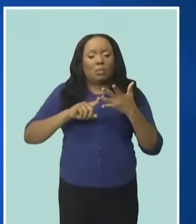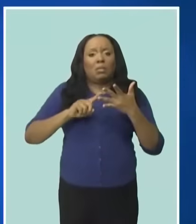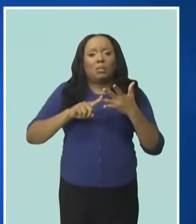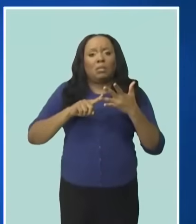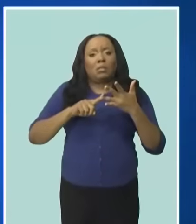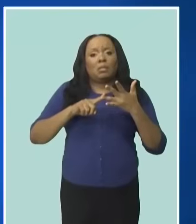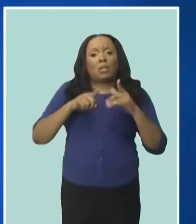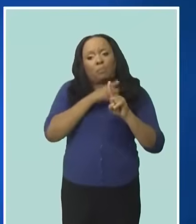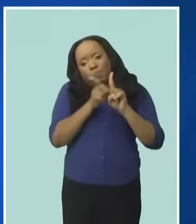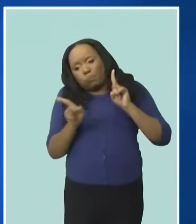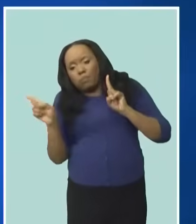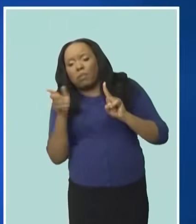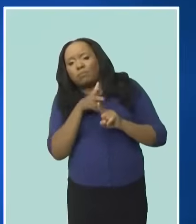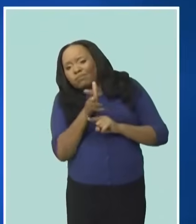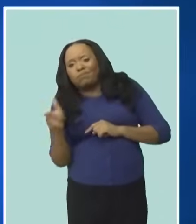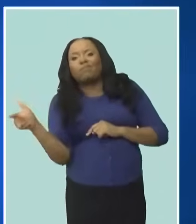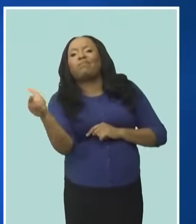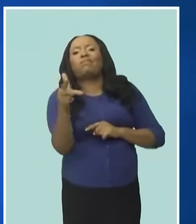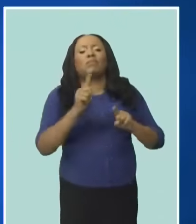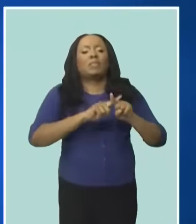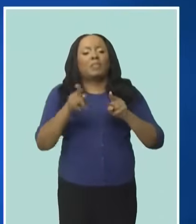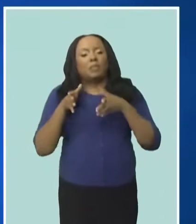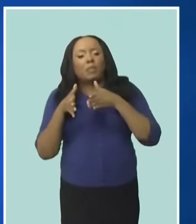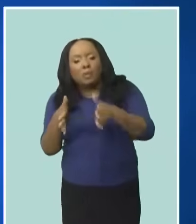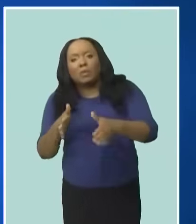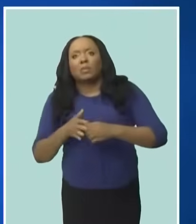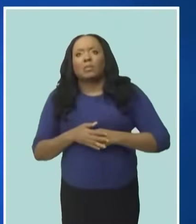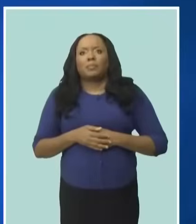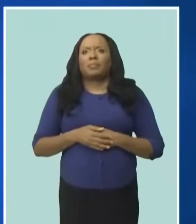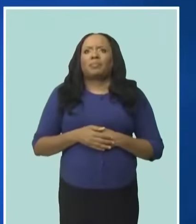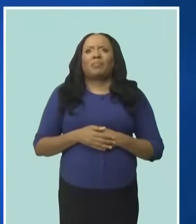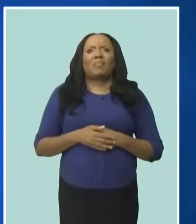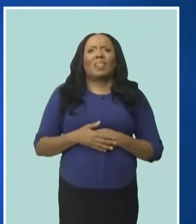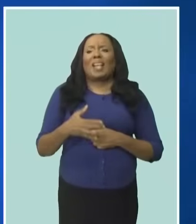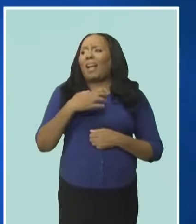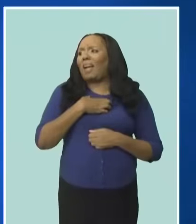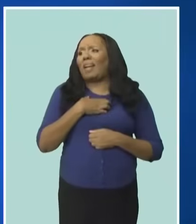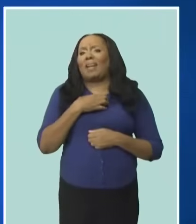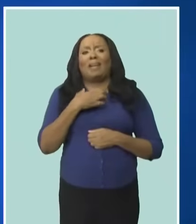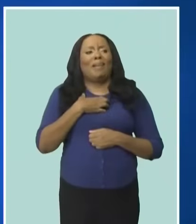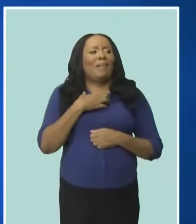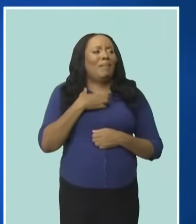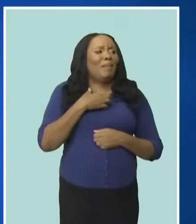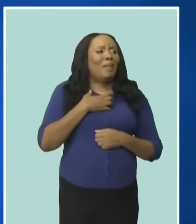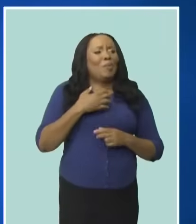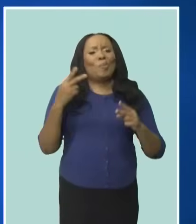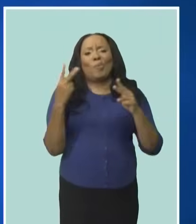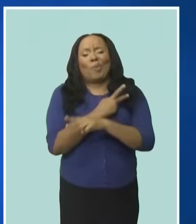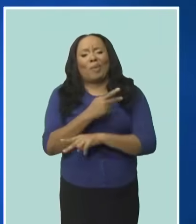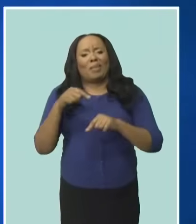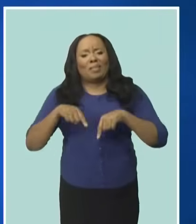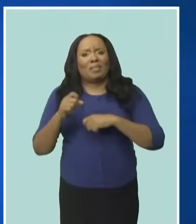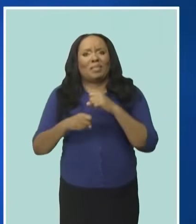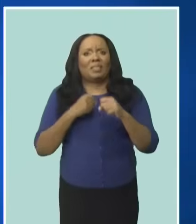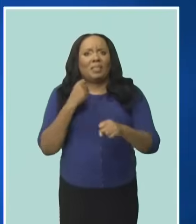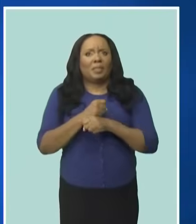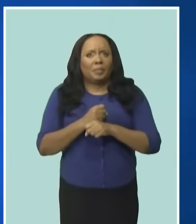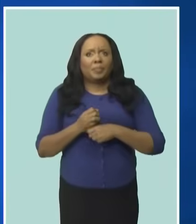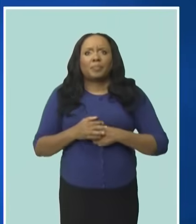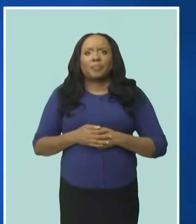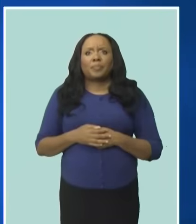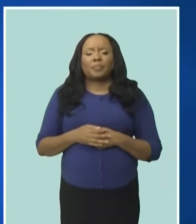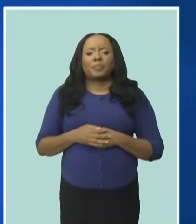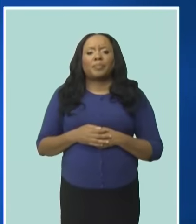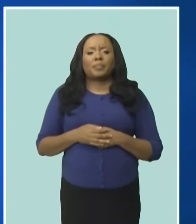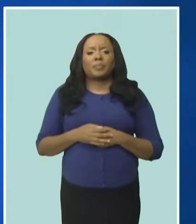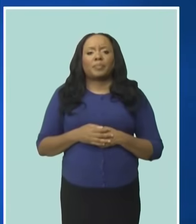of those breaking the rules are repeat offenders, and the complaints appear to be more this year than in recent years. We have some